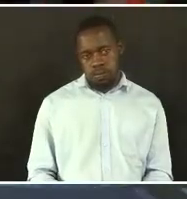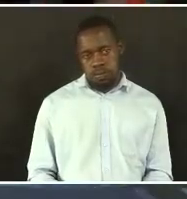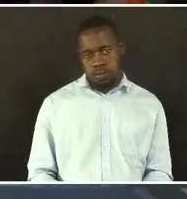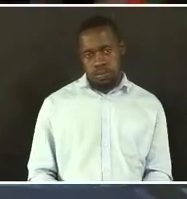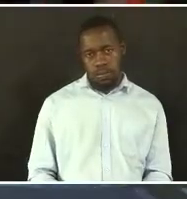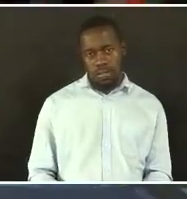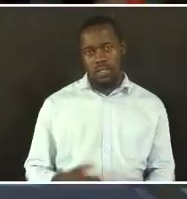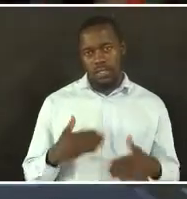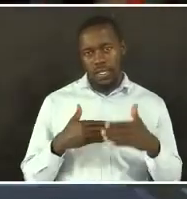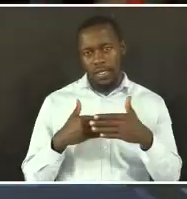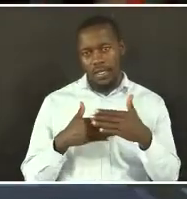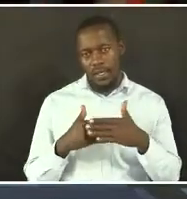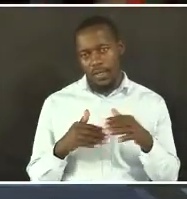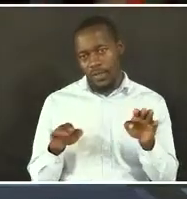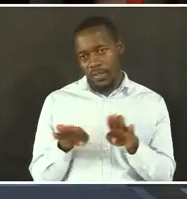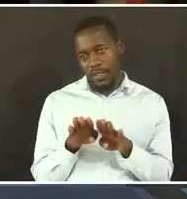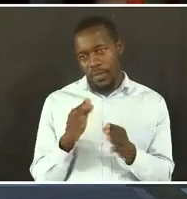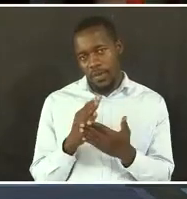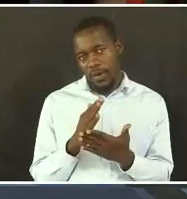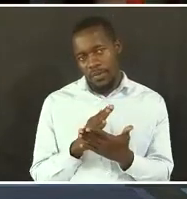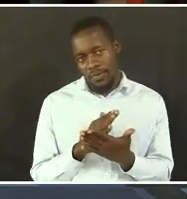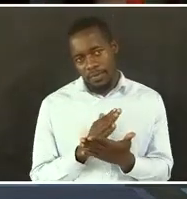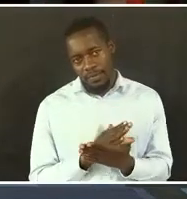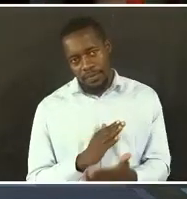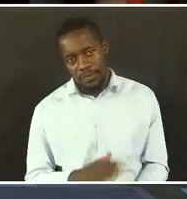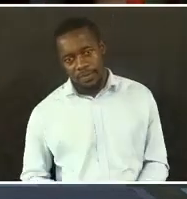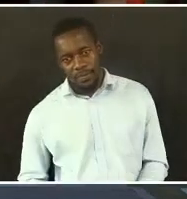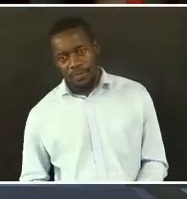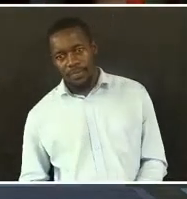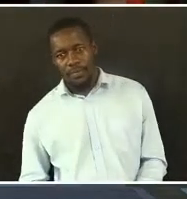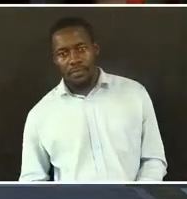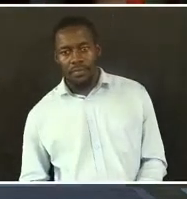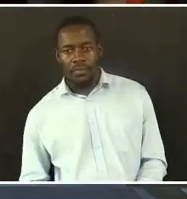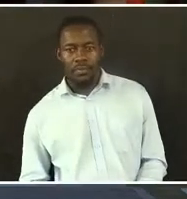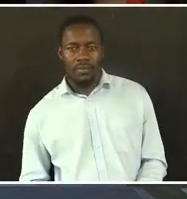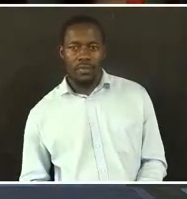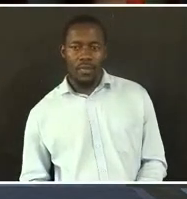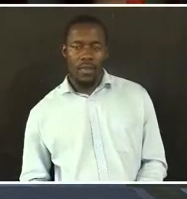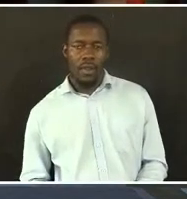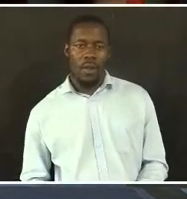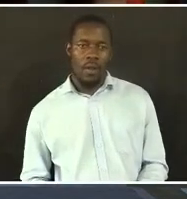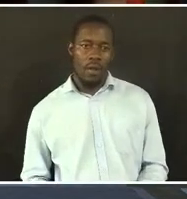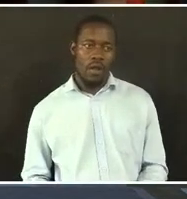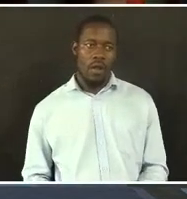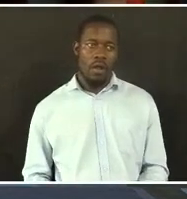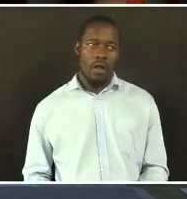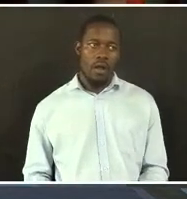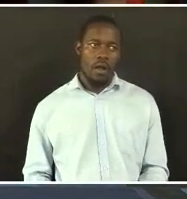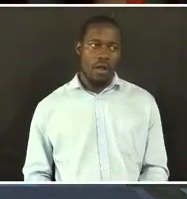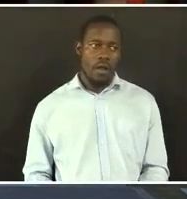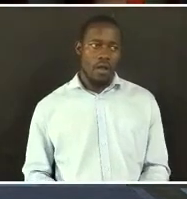almost closing the program. Let me go to my online viewers.